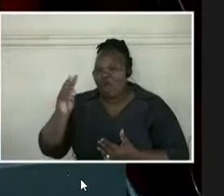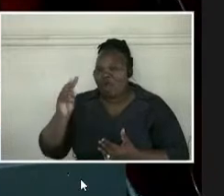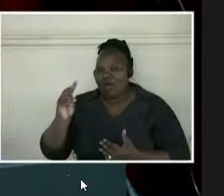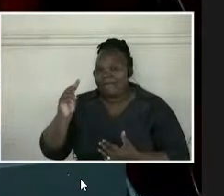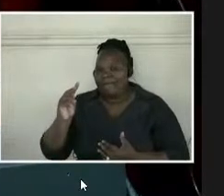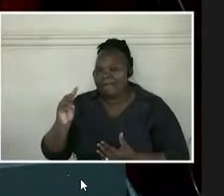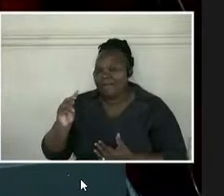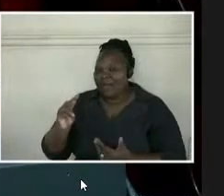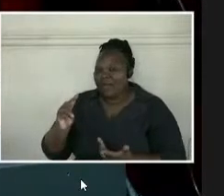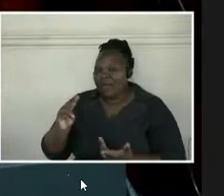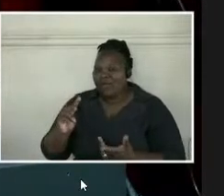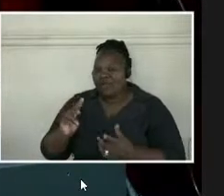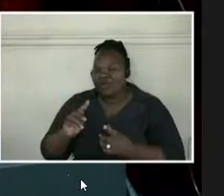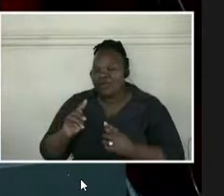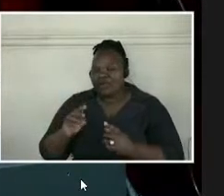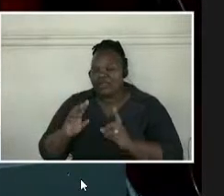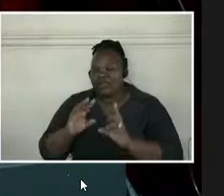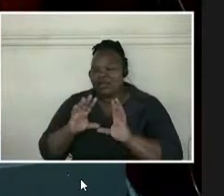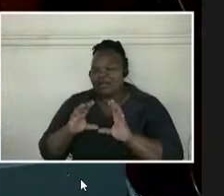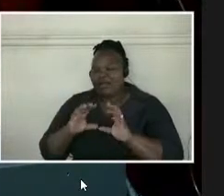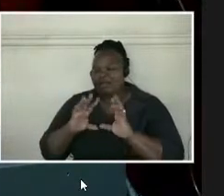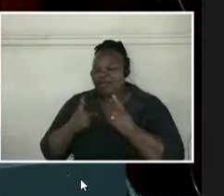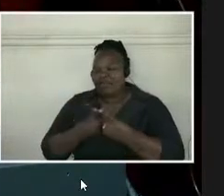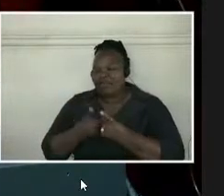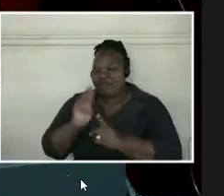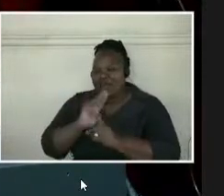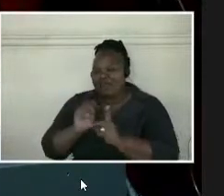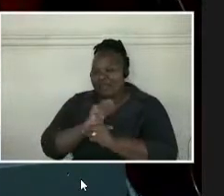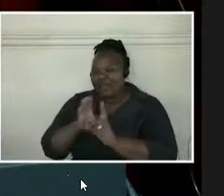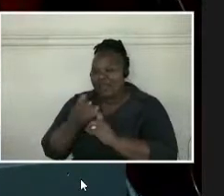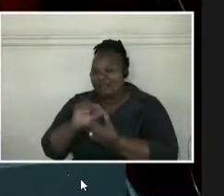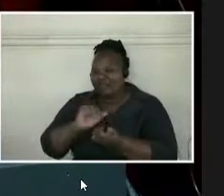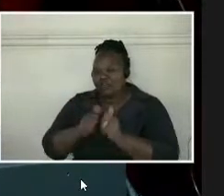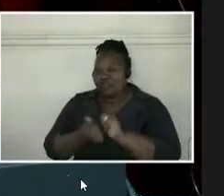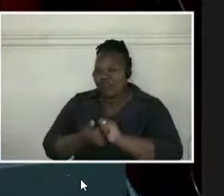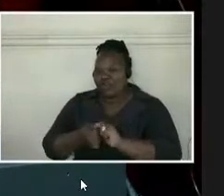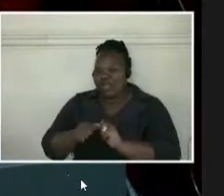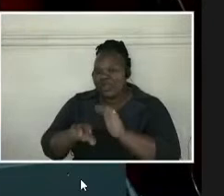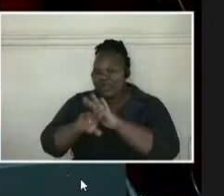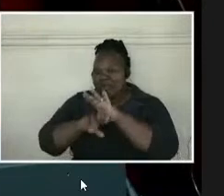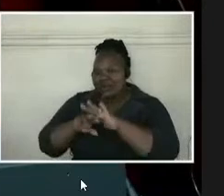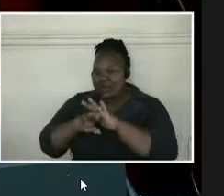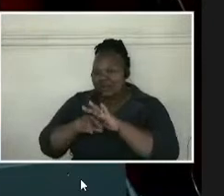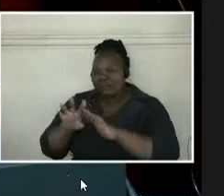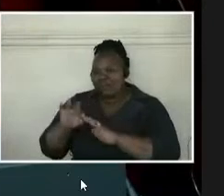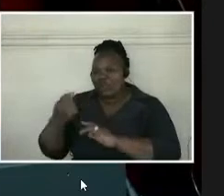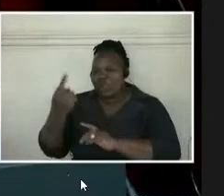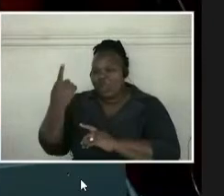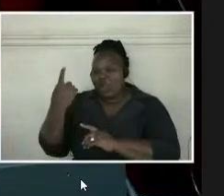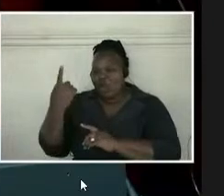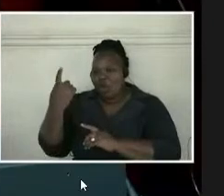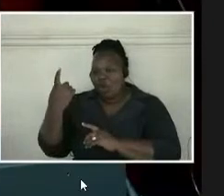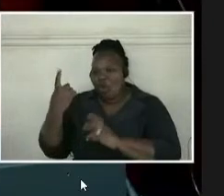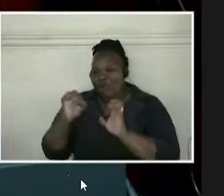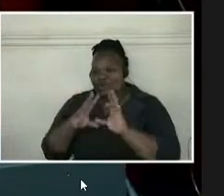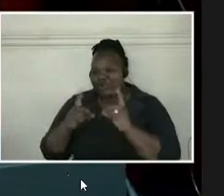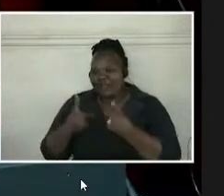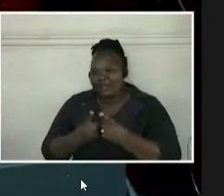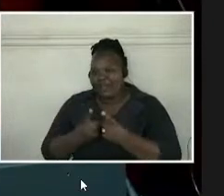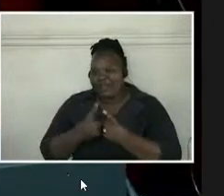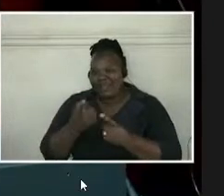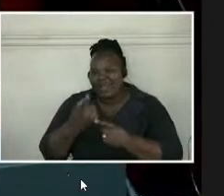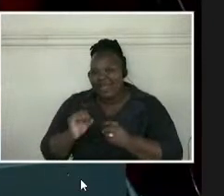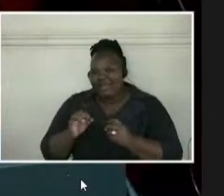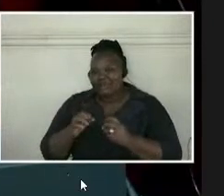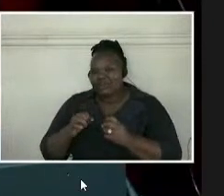the elsewhere department of art and culture and sporting recreation under one administration as part of